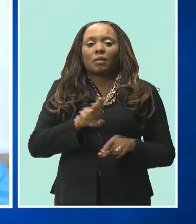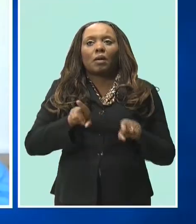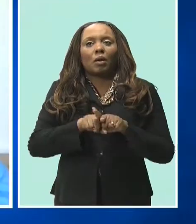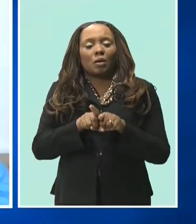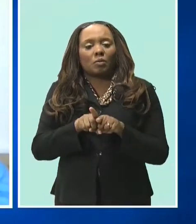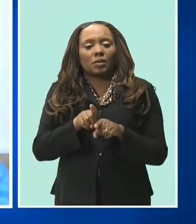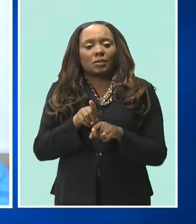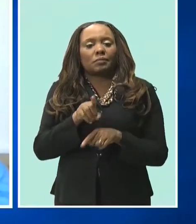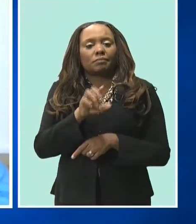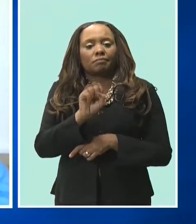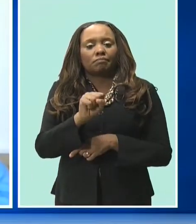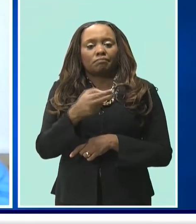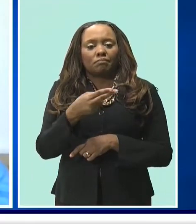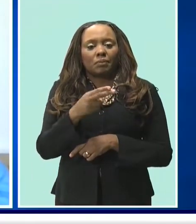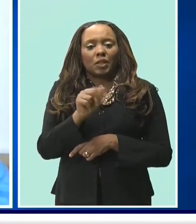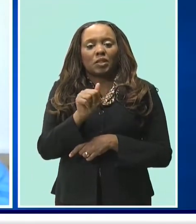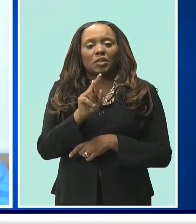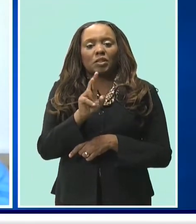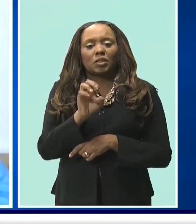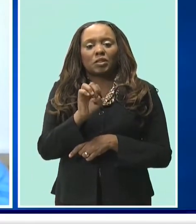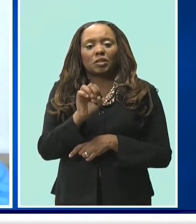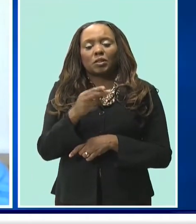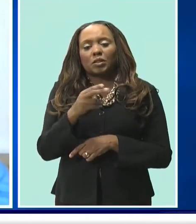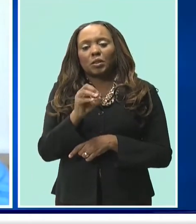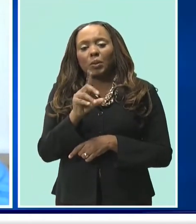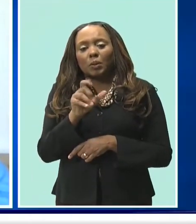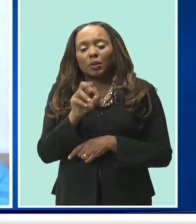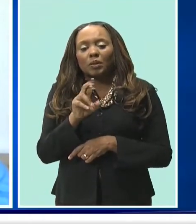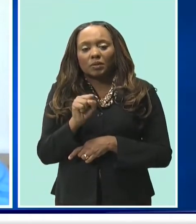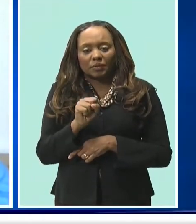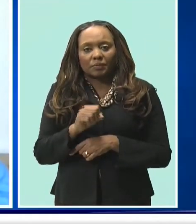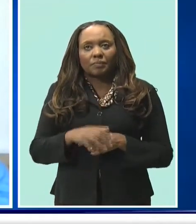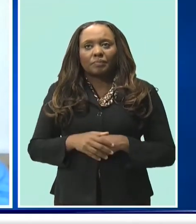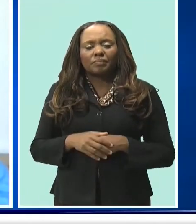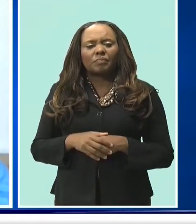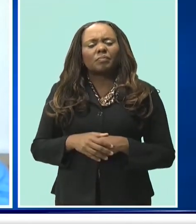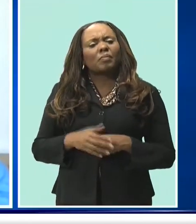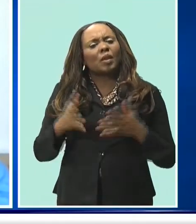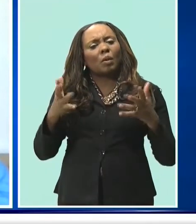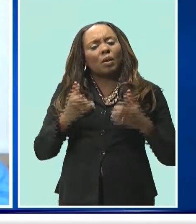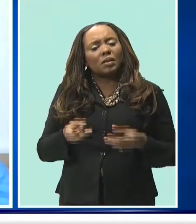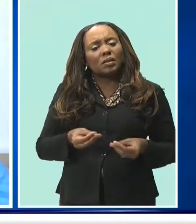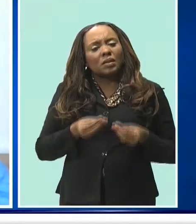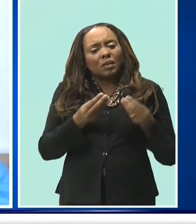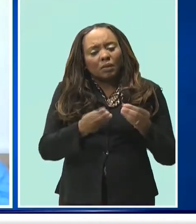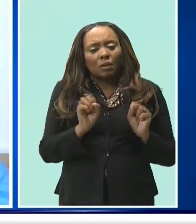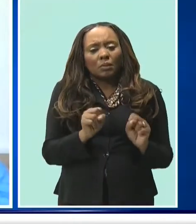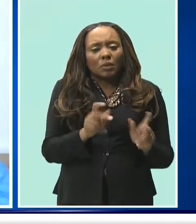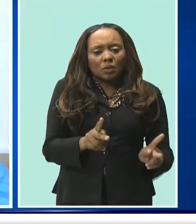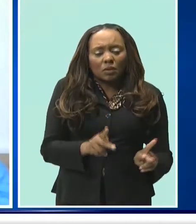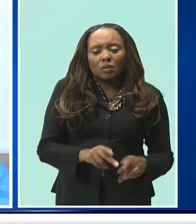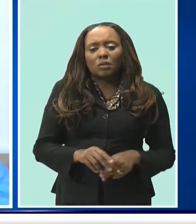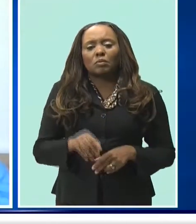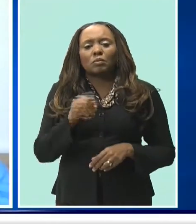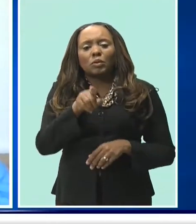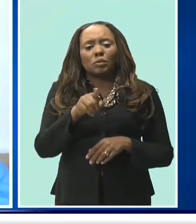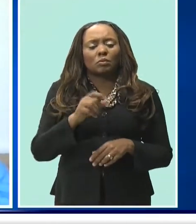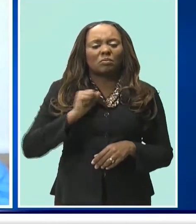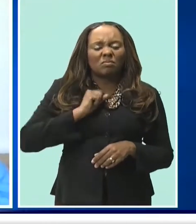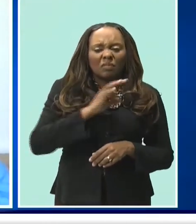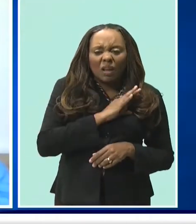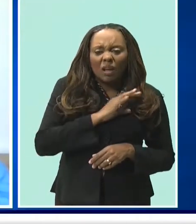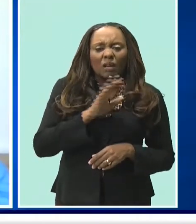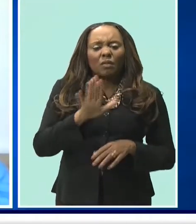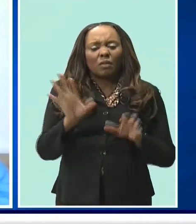the surplus, but providing opportunity where your co-worker or your family can be able to improve and create